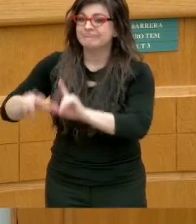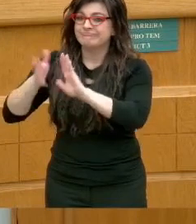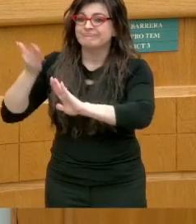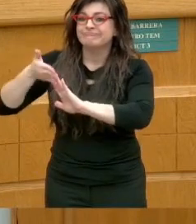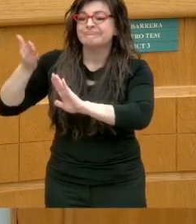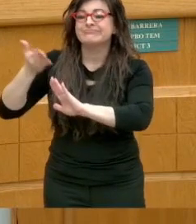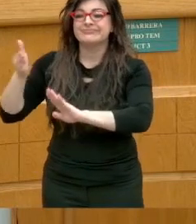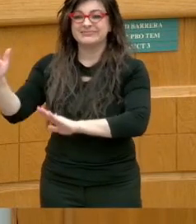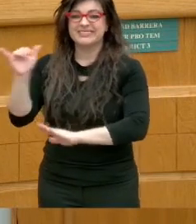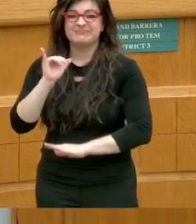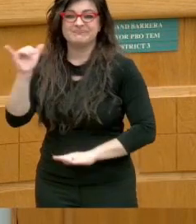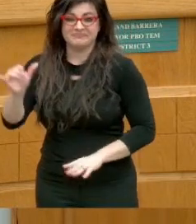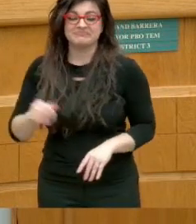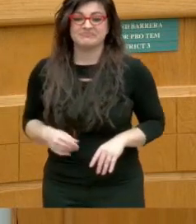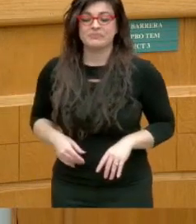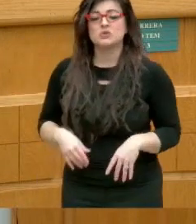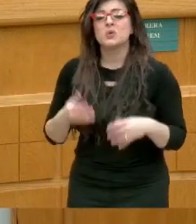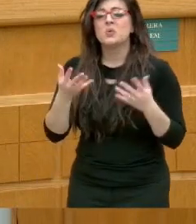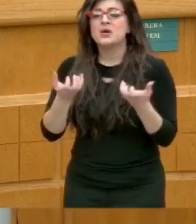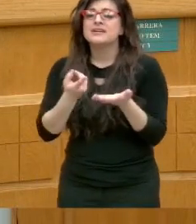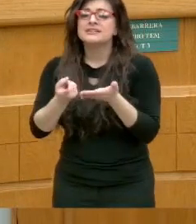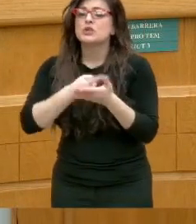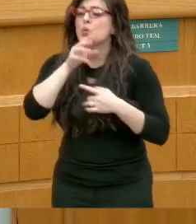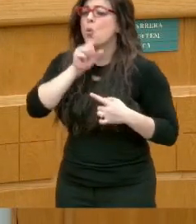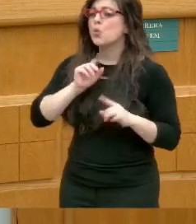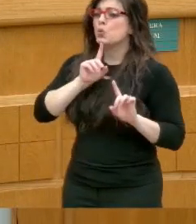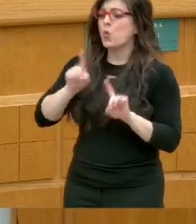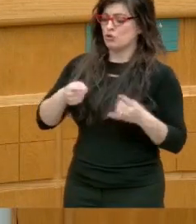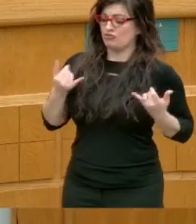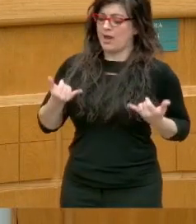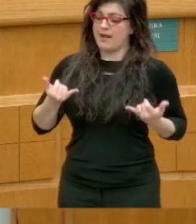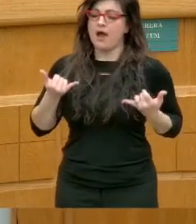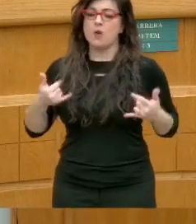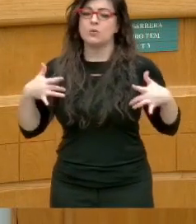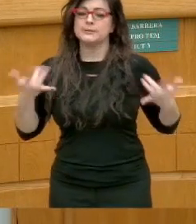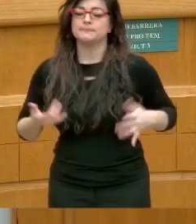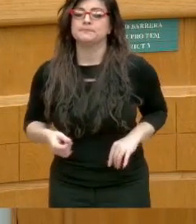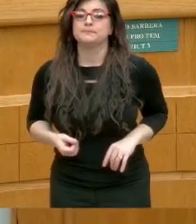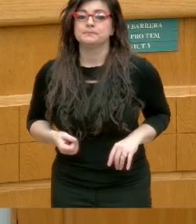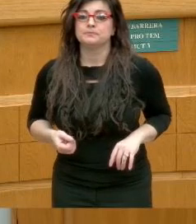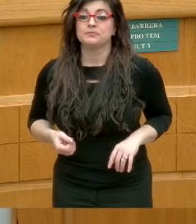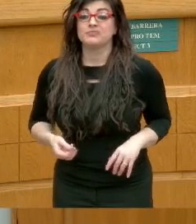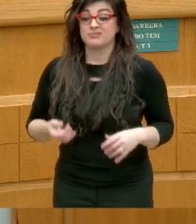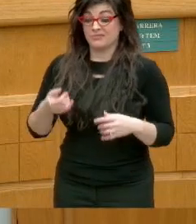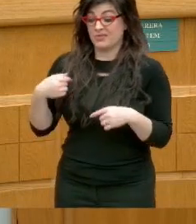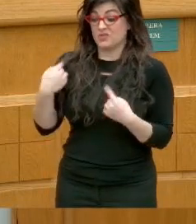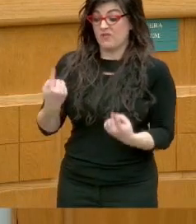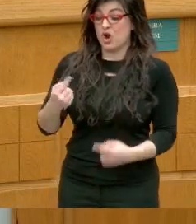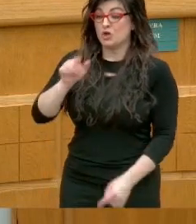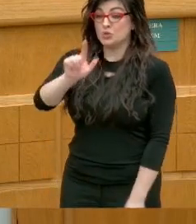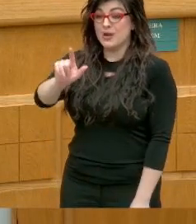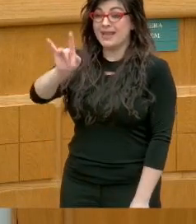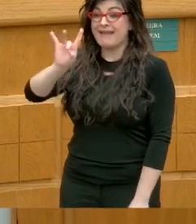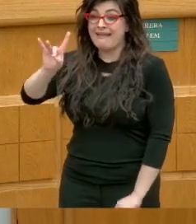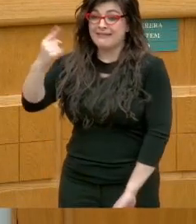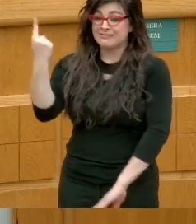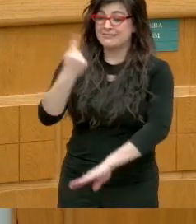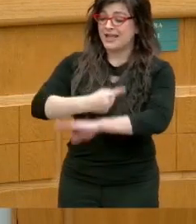and talk a little bit about the current orders. First, we are completing our 28th day of a statewide and